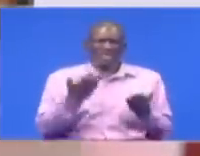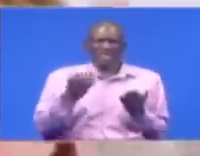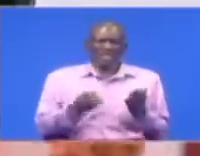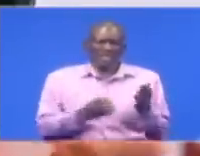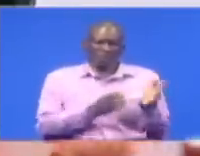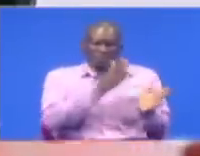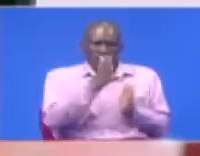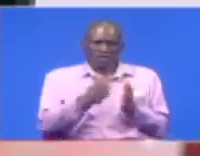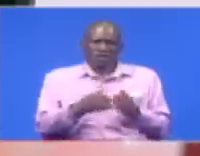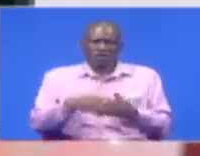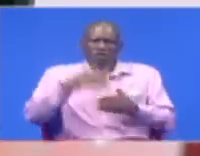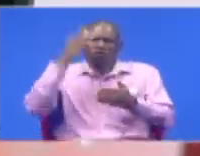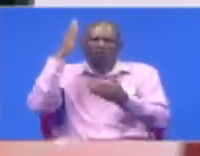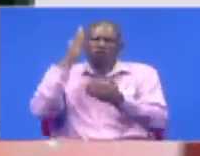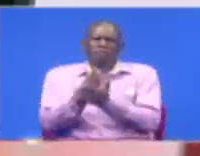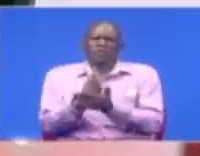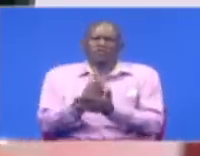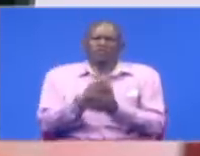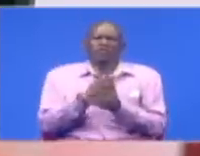for conferment of